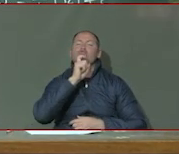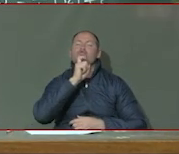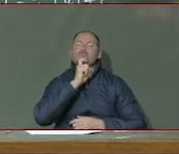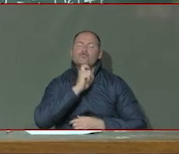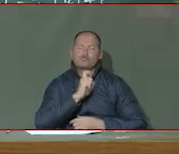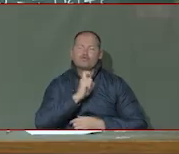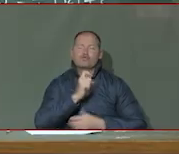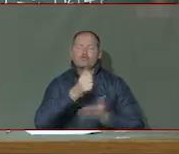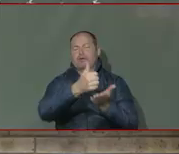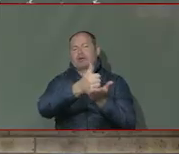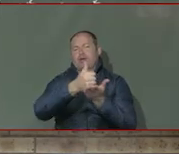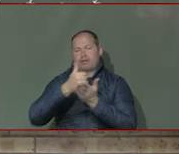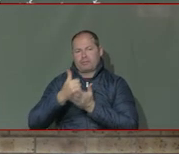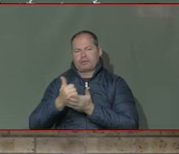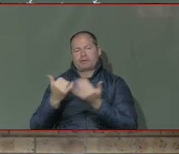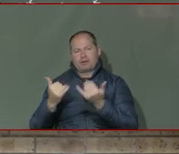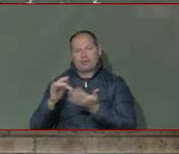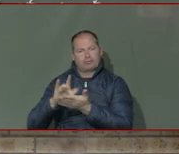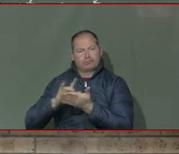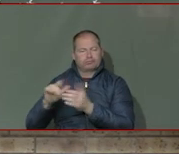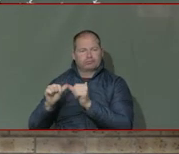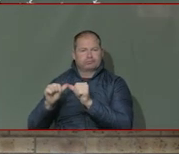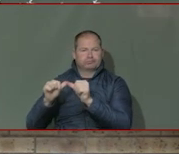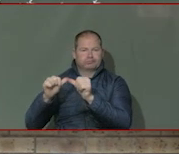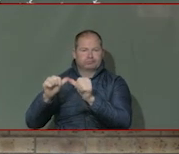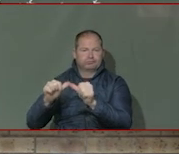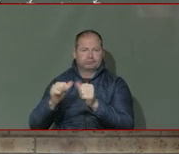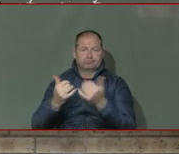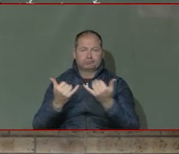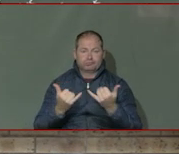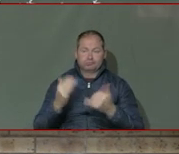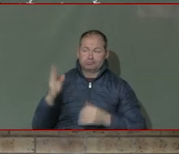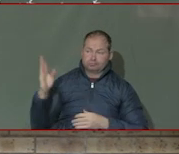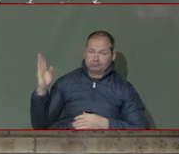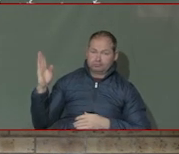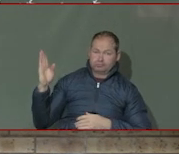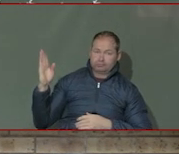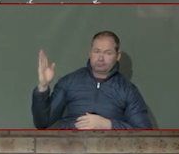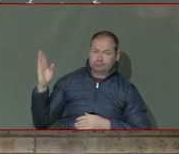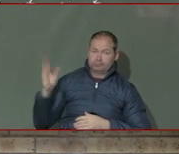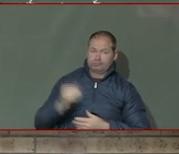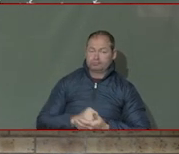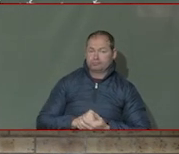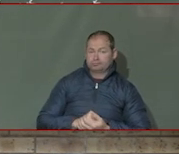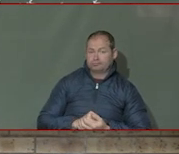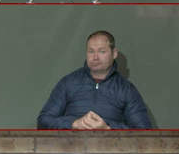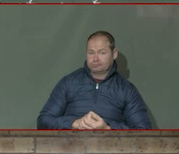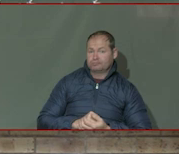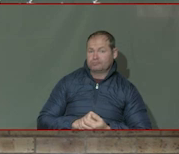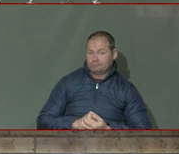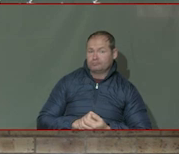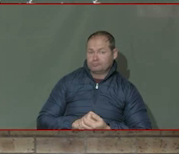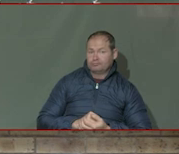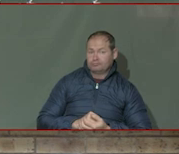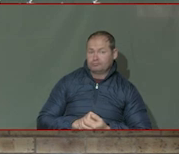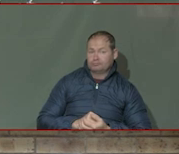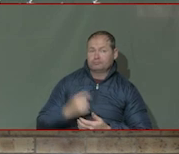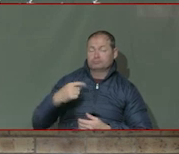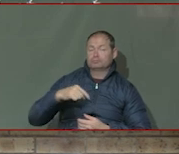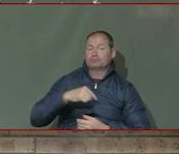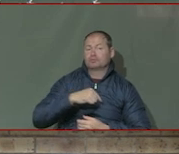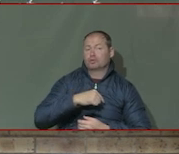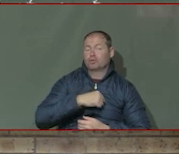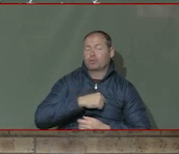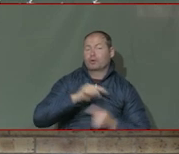going to say that y is equal to a quarter x minus 3, and we're going to substitute in